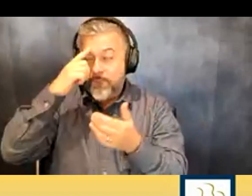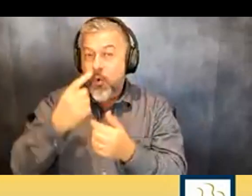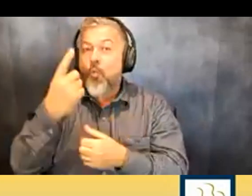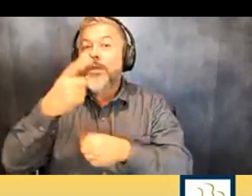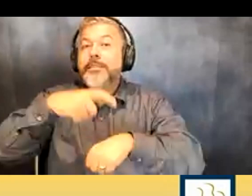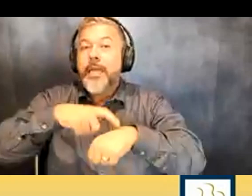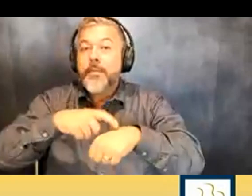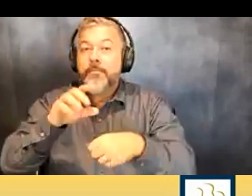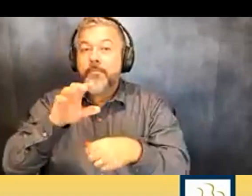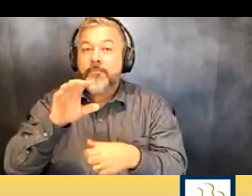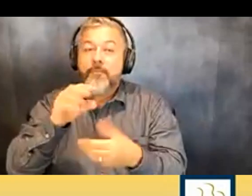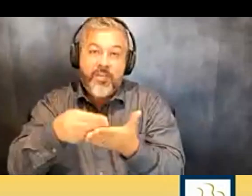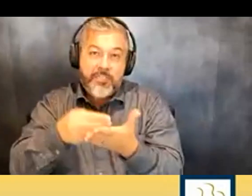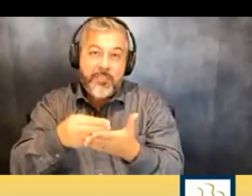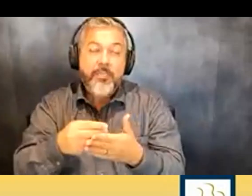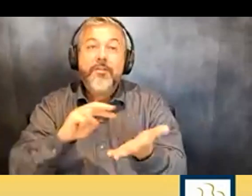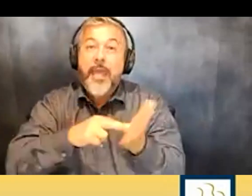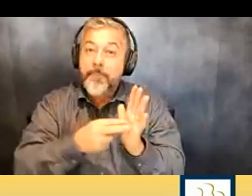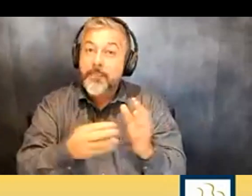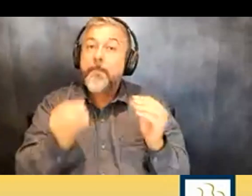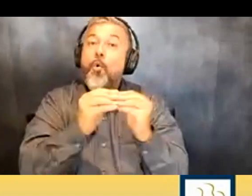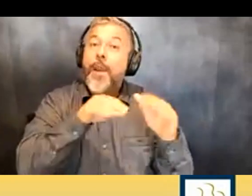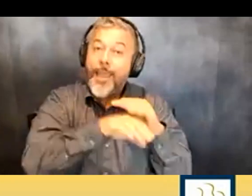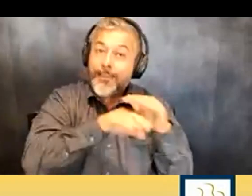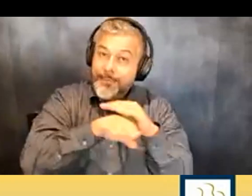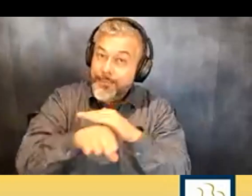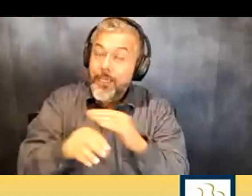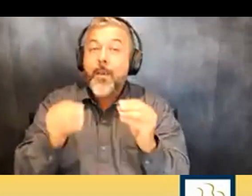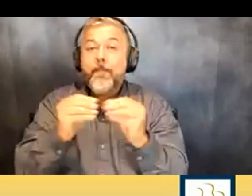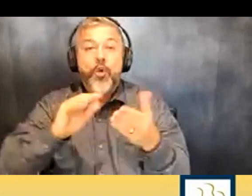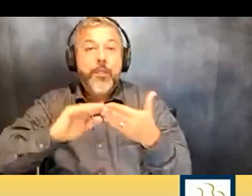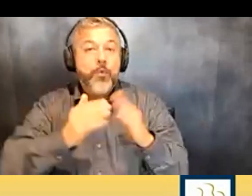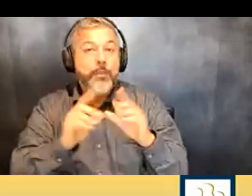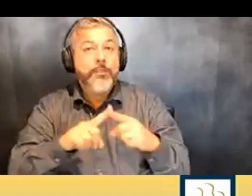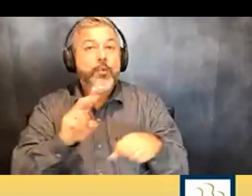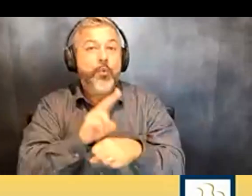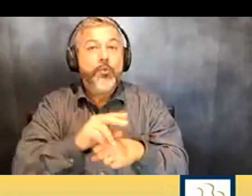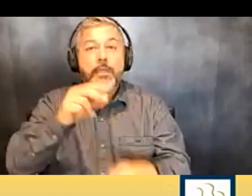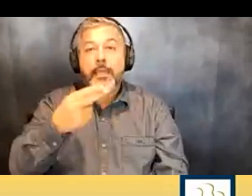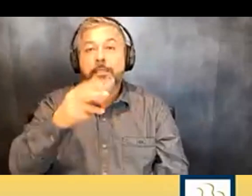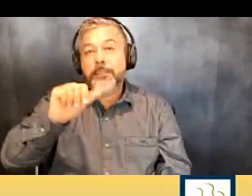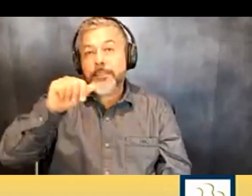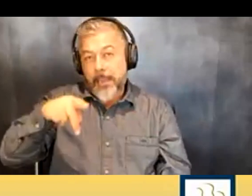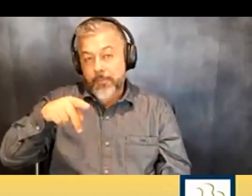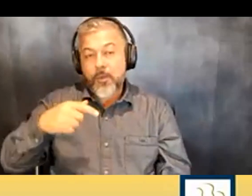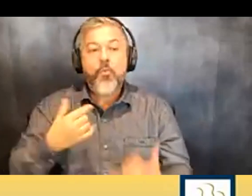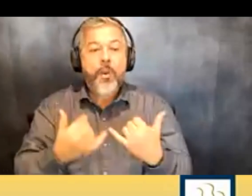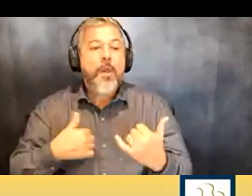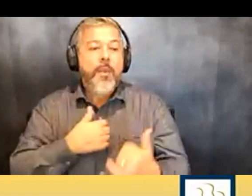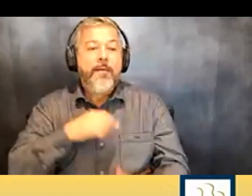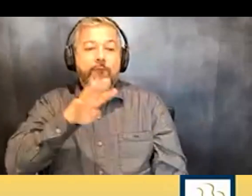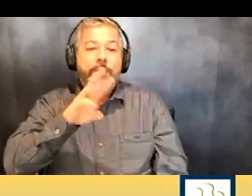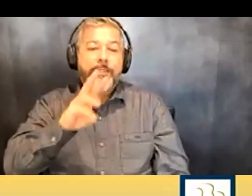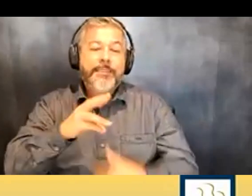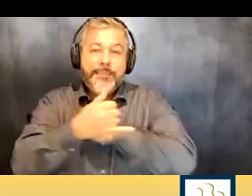So more access for more communities to utilize HDAP. Right now we have 46 counties and 2